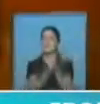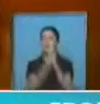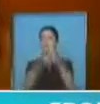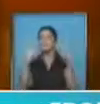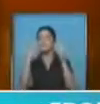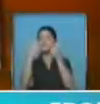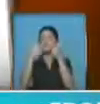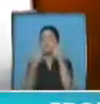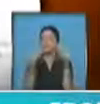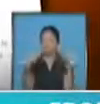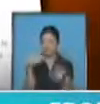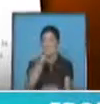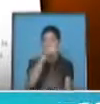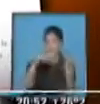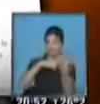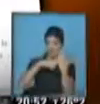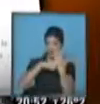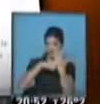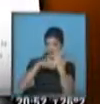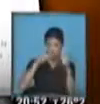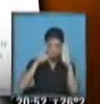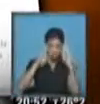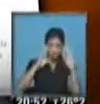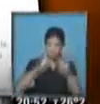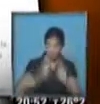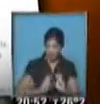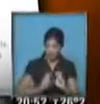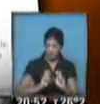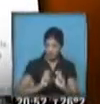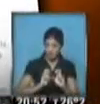official procedure has been captured on video.